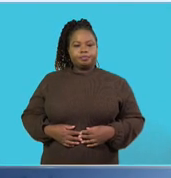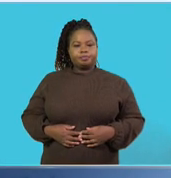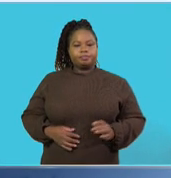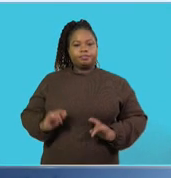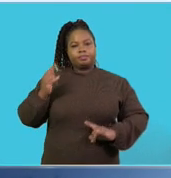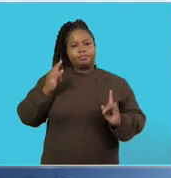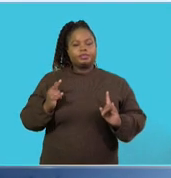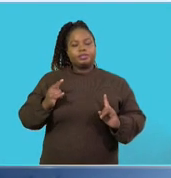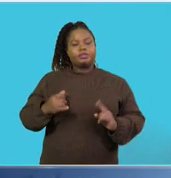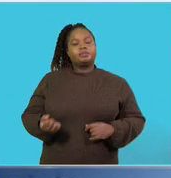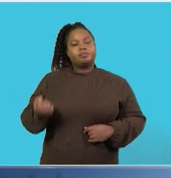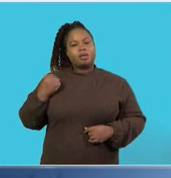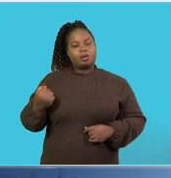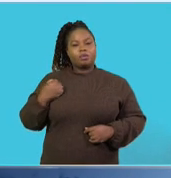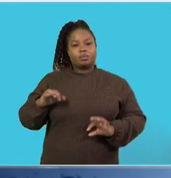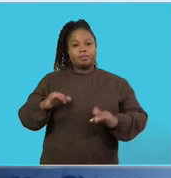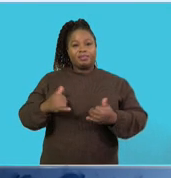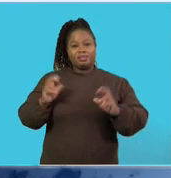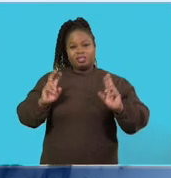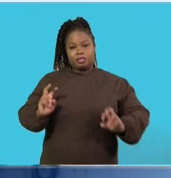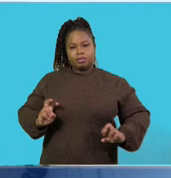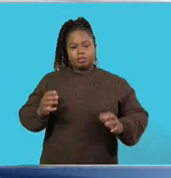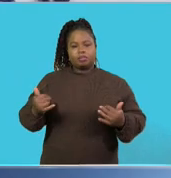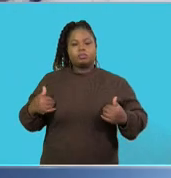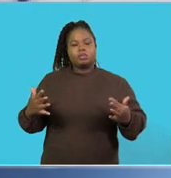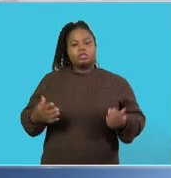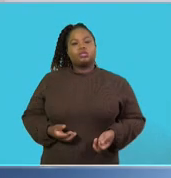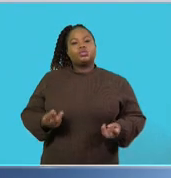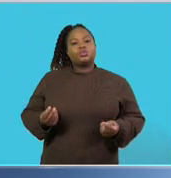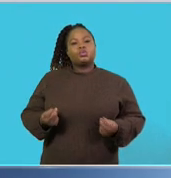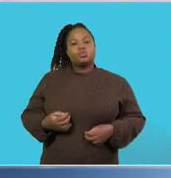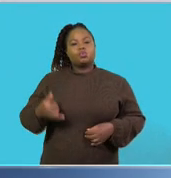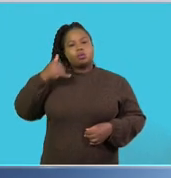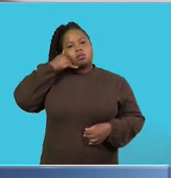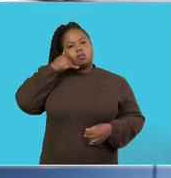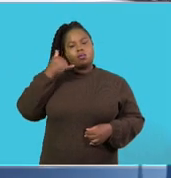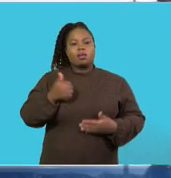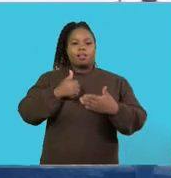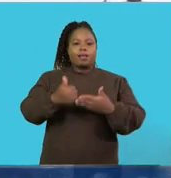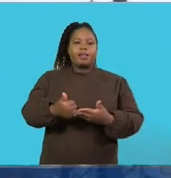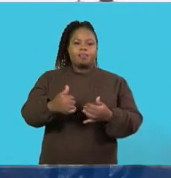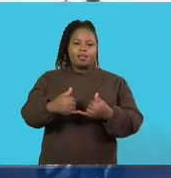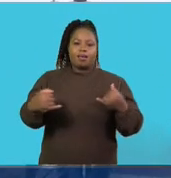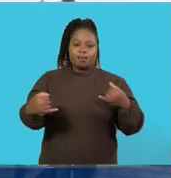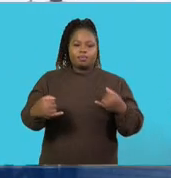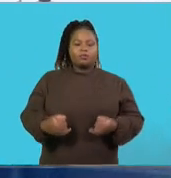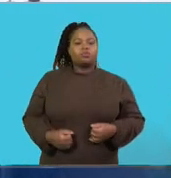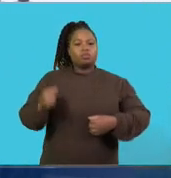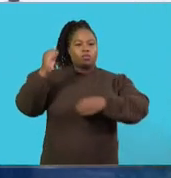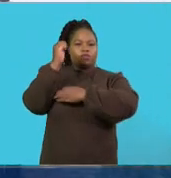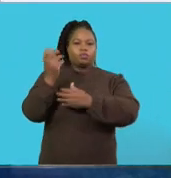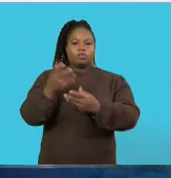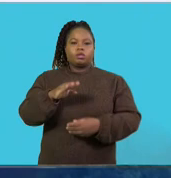Kampani ya phepelo motlakase ya City Power e kentse motjheng tshebetso e ntjha ya mehala ya thuso dikantorong tsa yona tse tikolohong